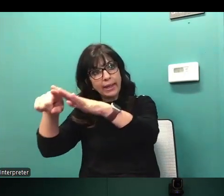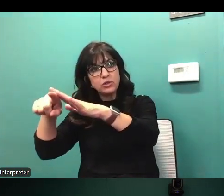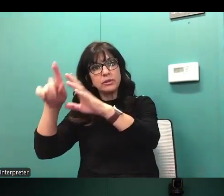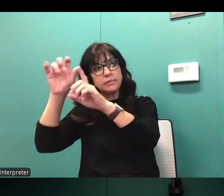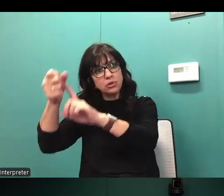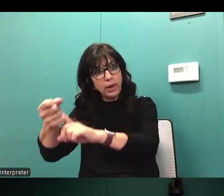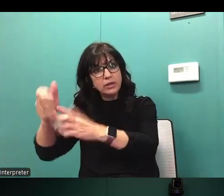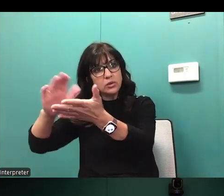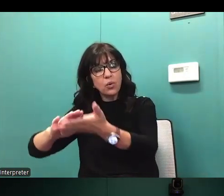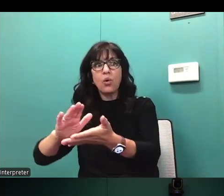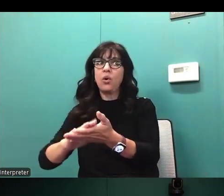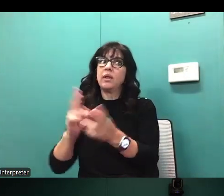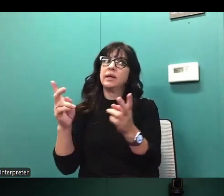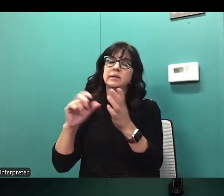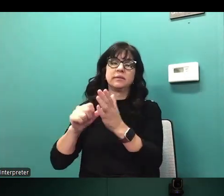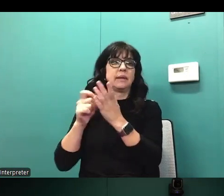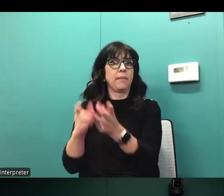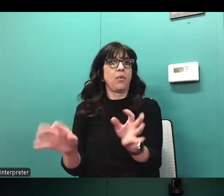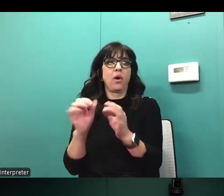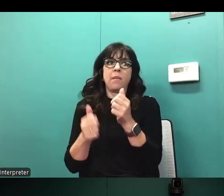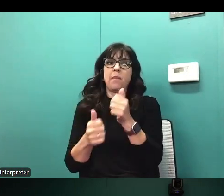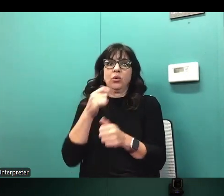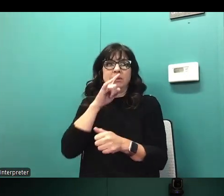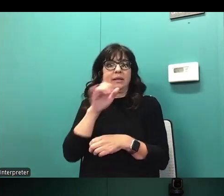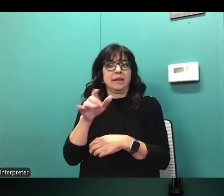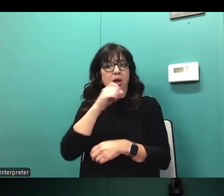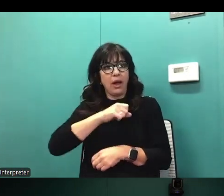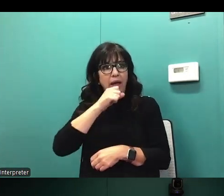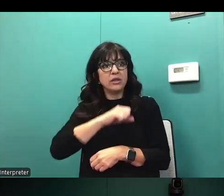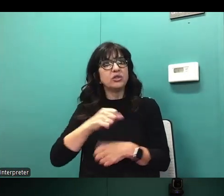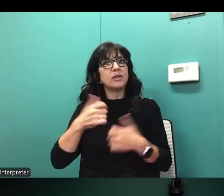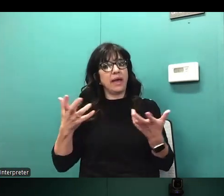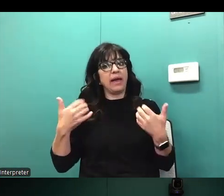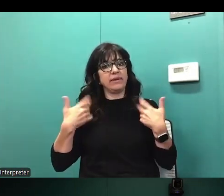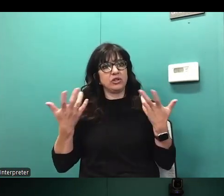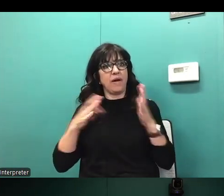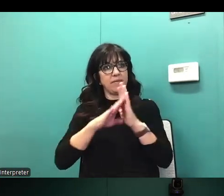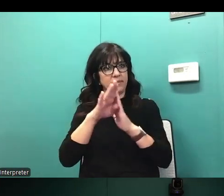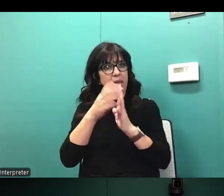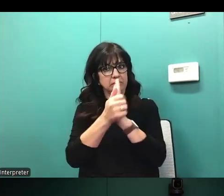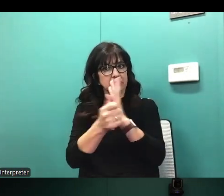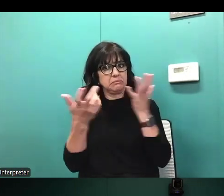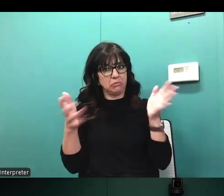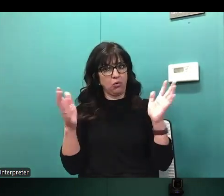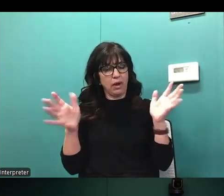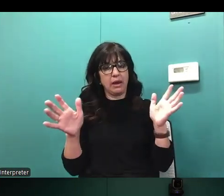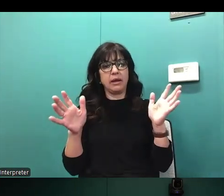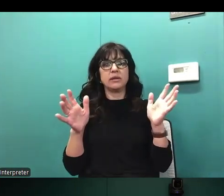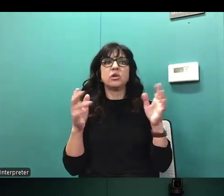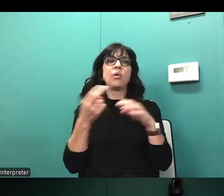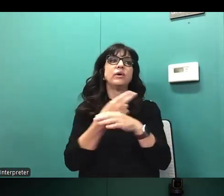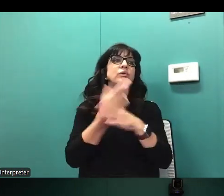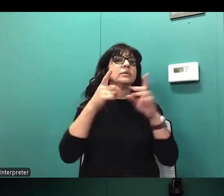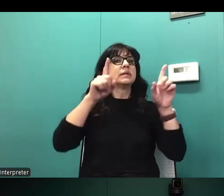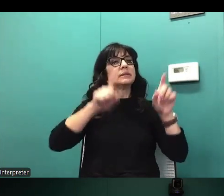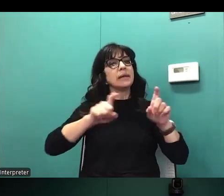like this is really important because most kids their age, they have these developed skills. So we use